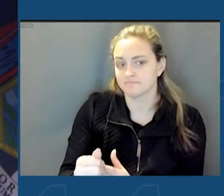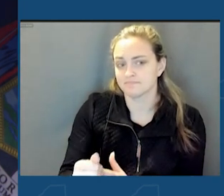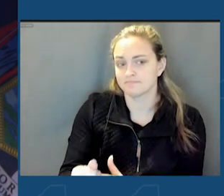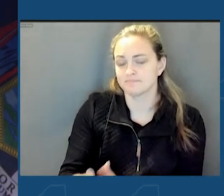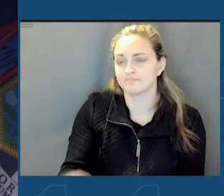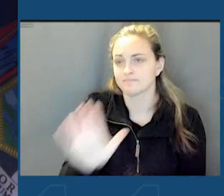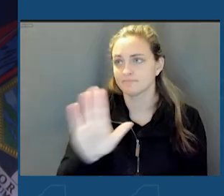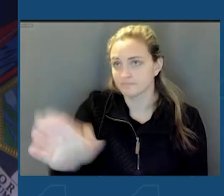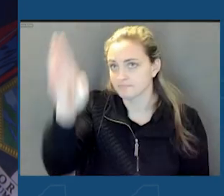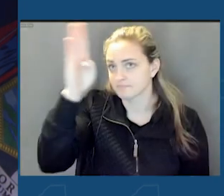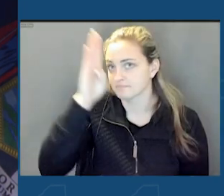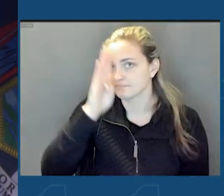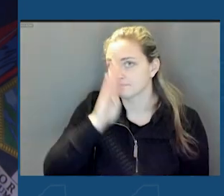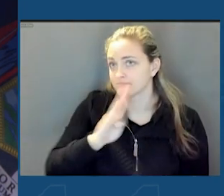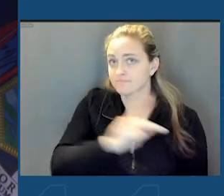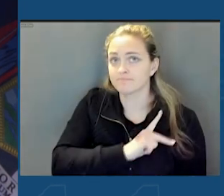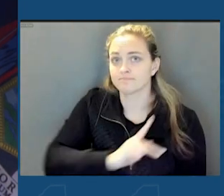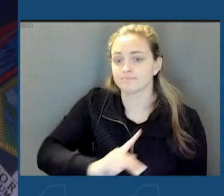Thy